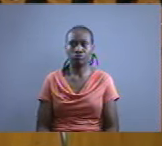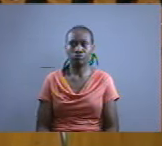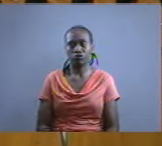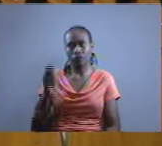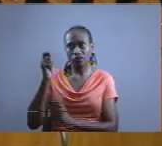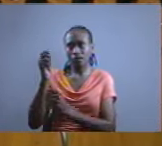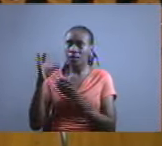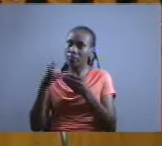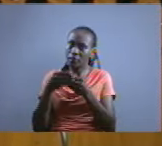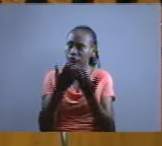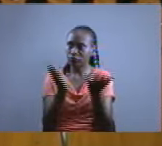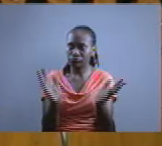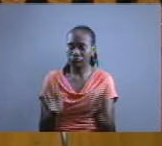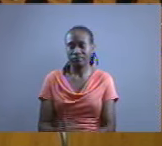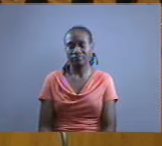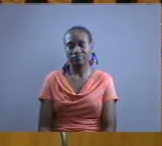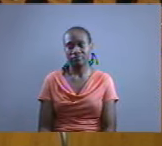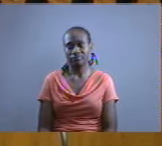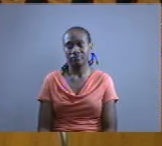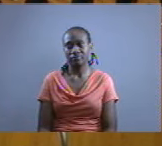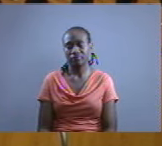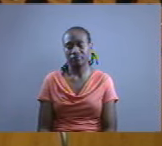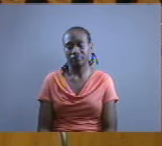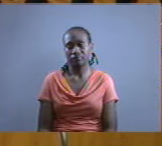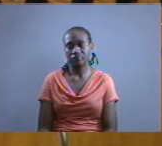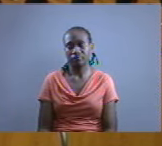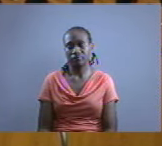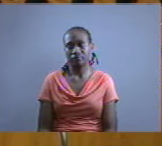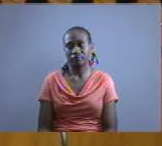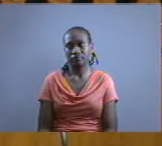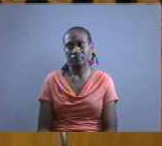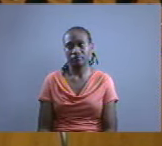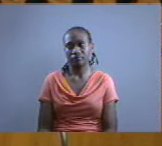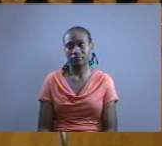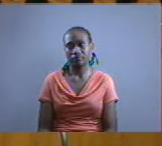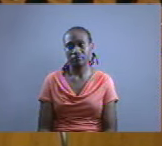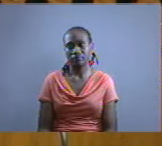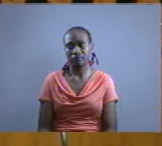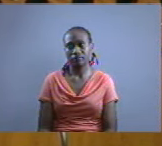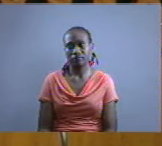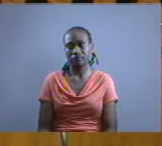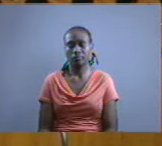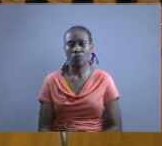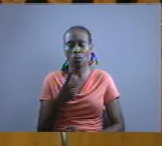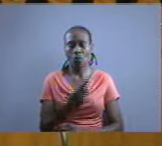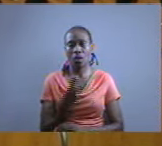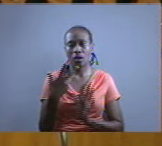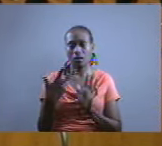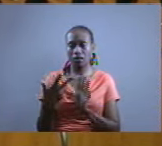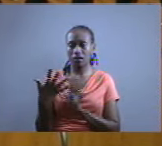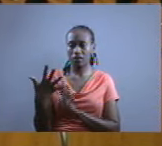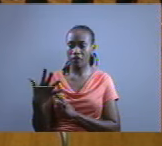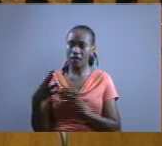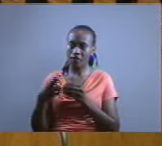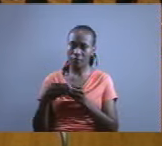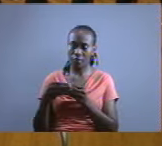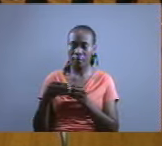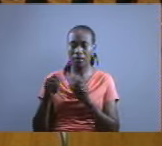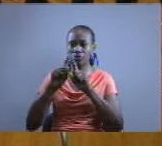Honorable Members. South Africa is of the 185 member states in